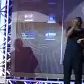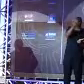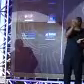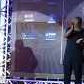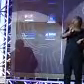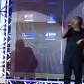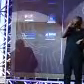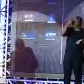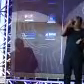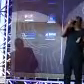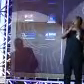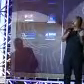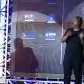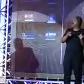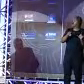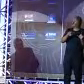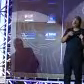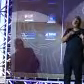elite